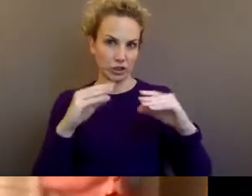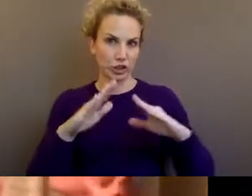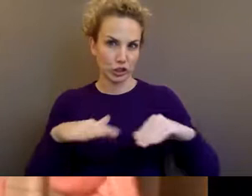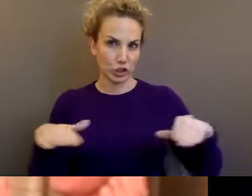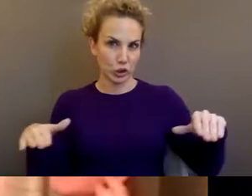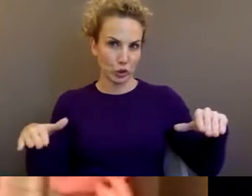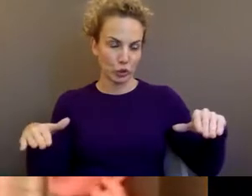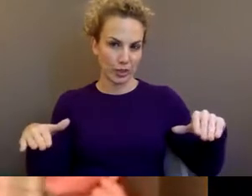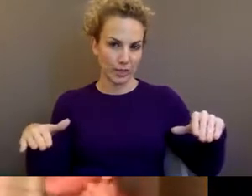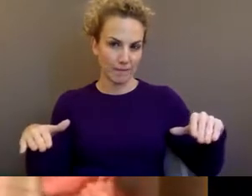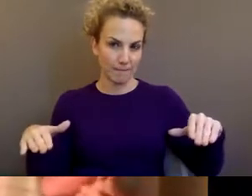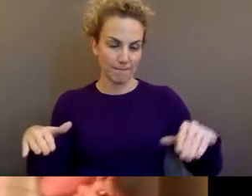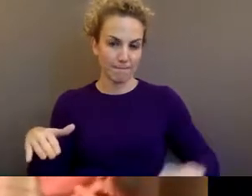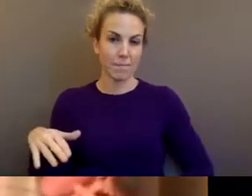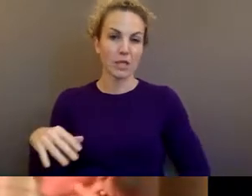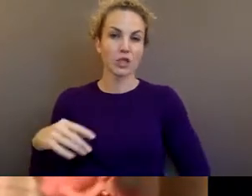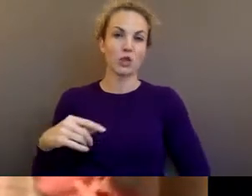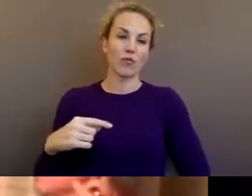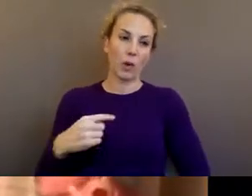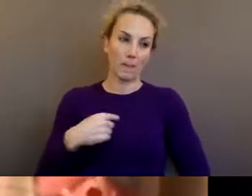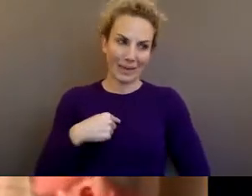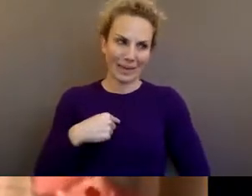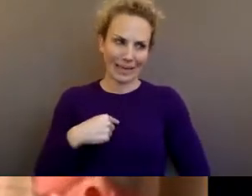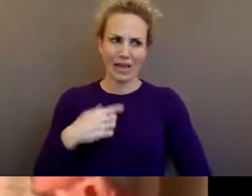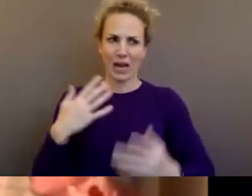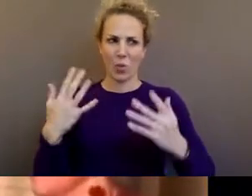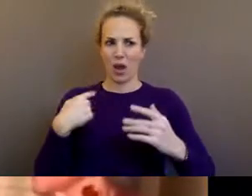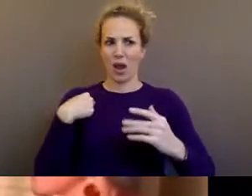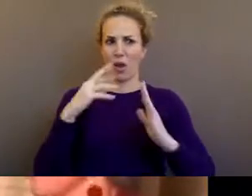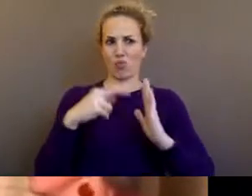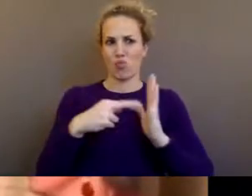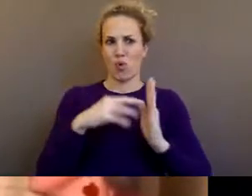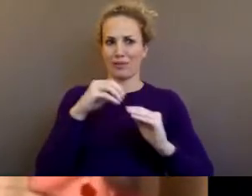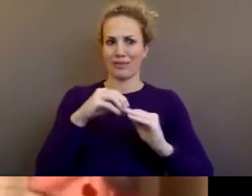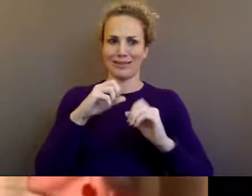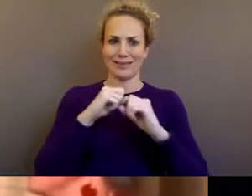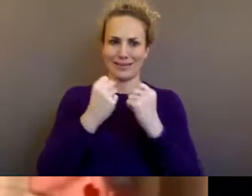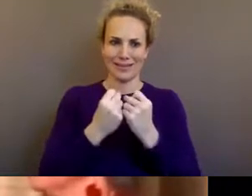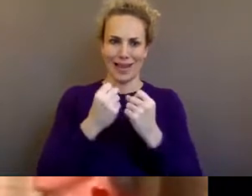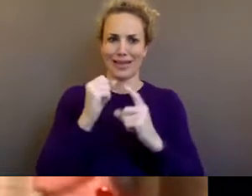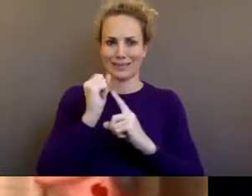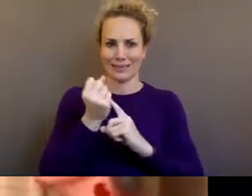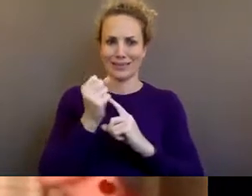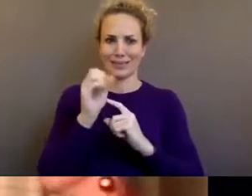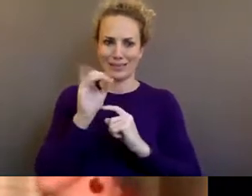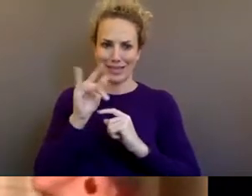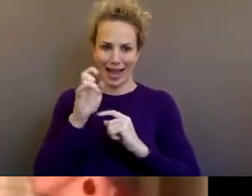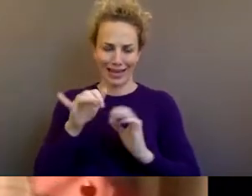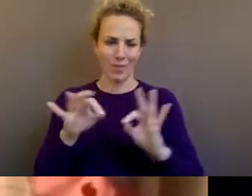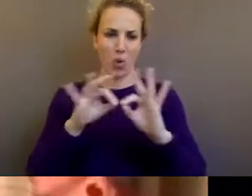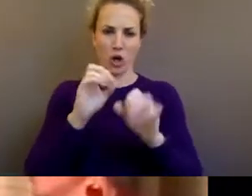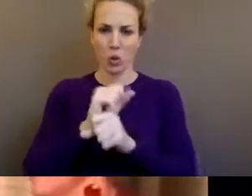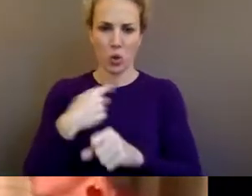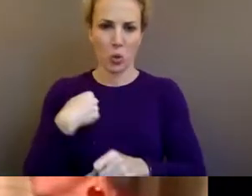And so for me, that insight about our role in society and the importance of the work we do, and because the work is so